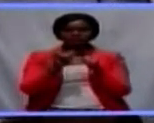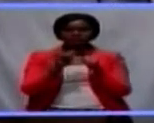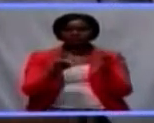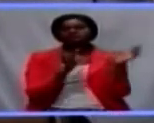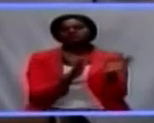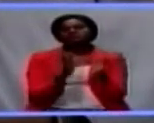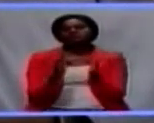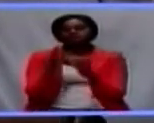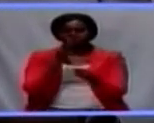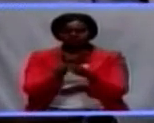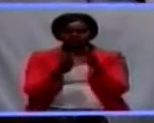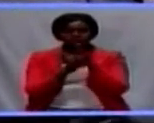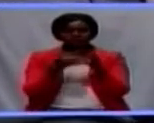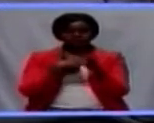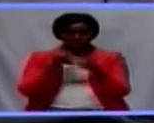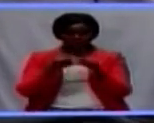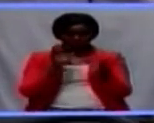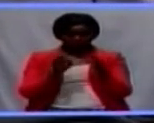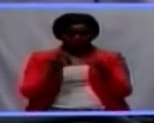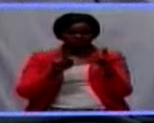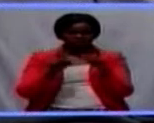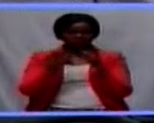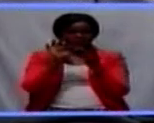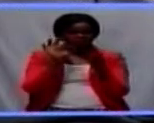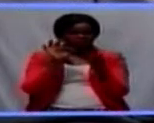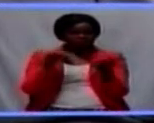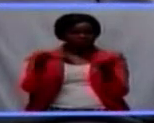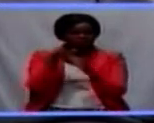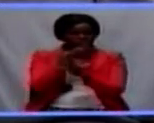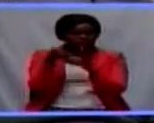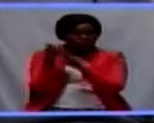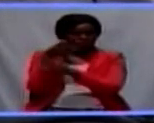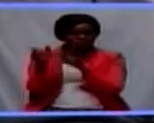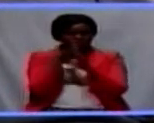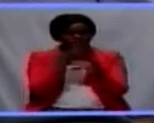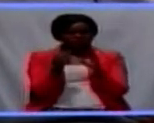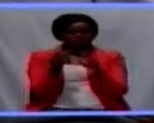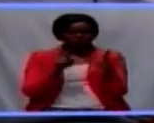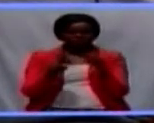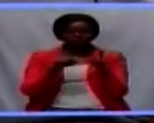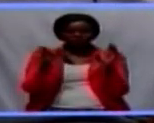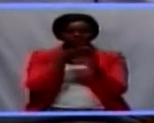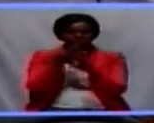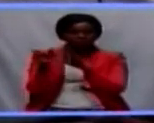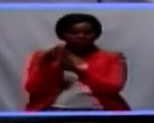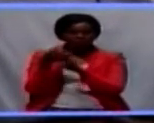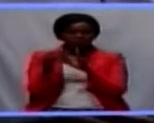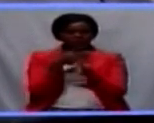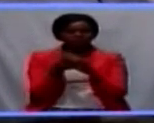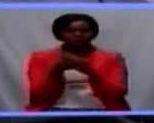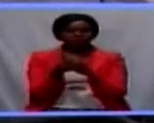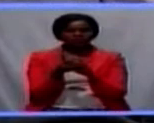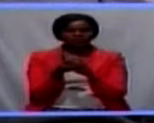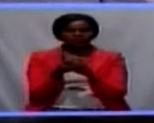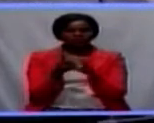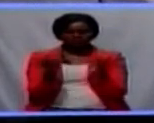to build me. But if people choose to be malicious, okay, if people choose to be malicious, the advantage with